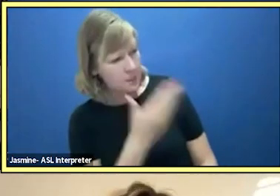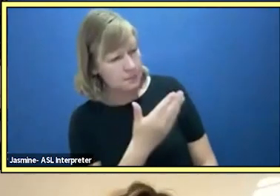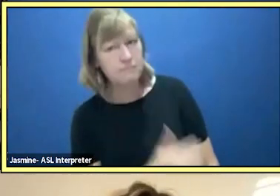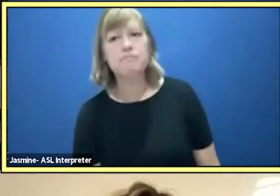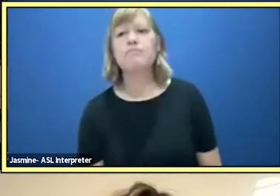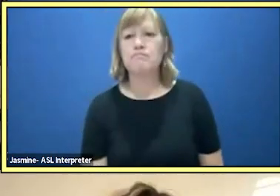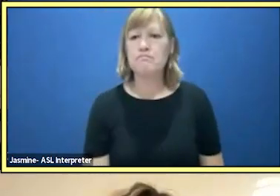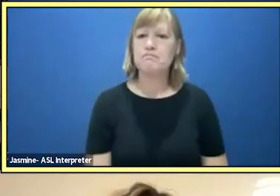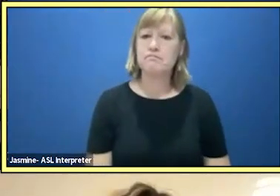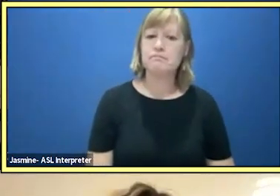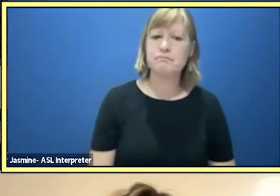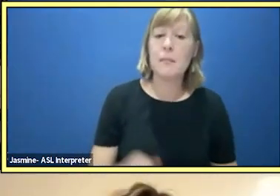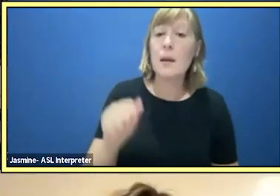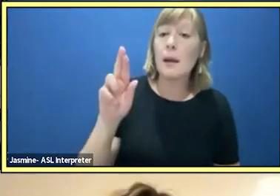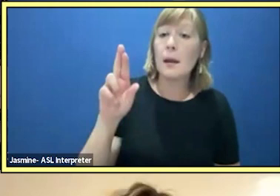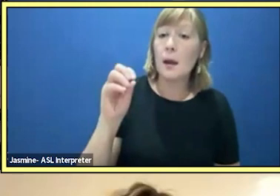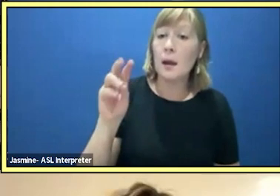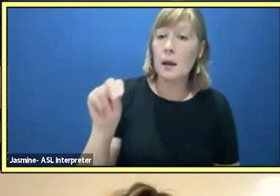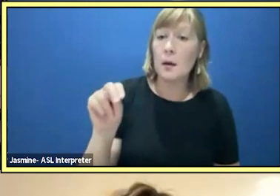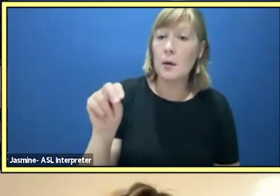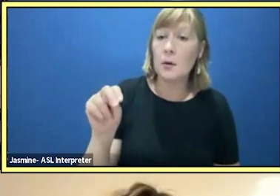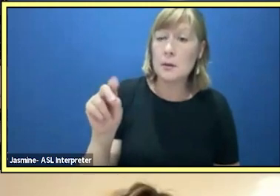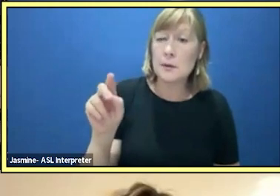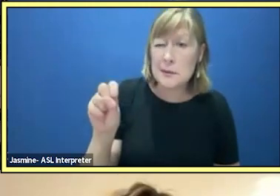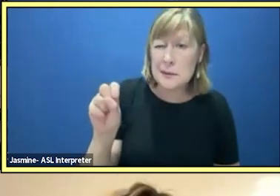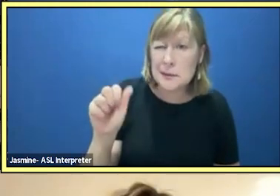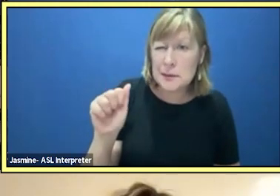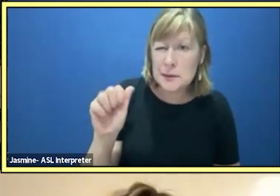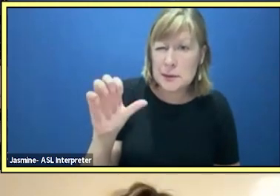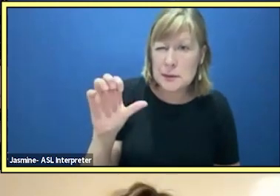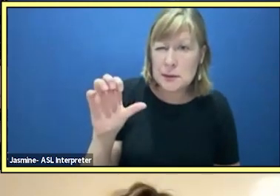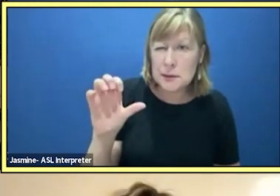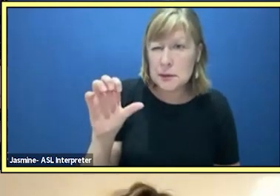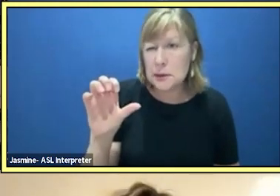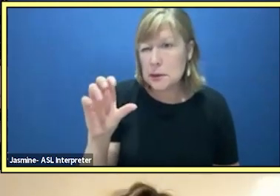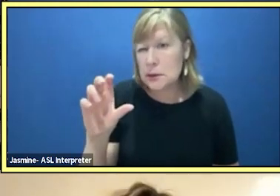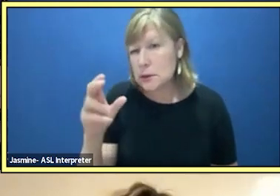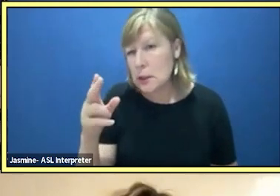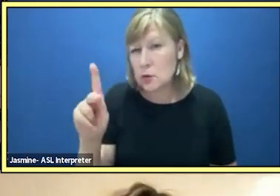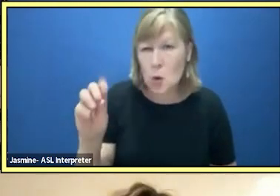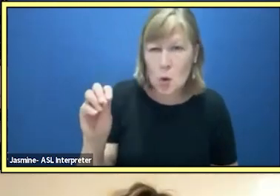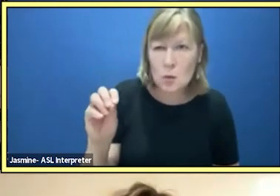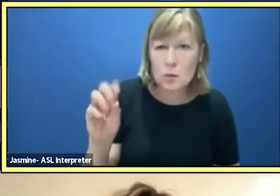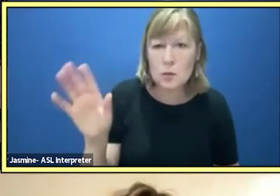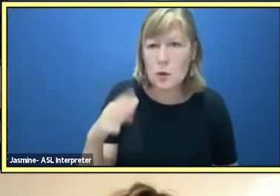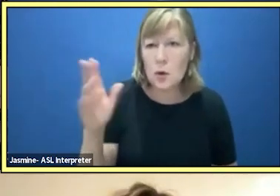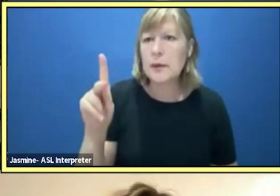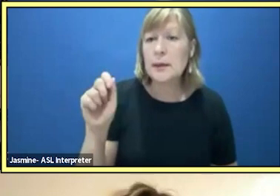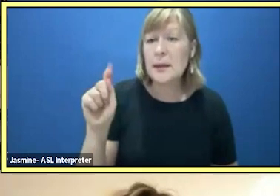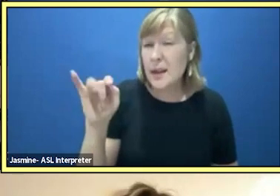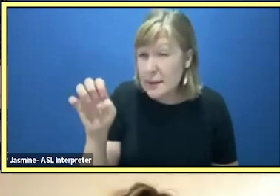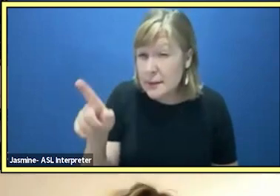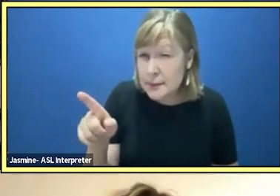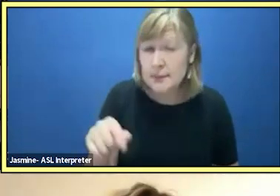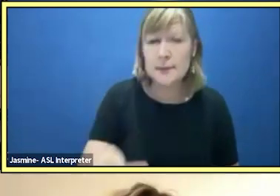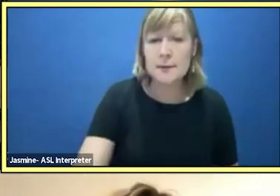Aaron Sacho's question, I think it's Sacco. If you want to ask it out loud, or if you'd rather have Andrew read it, or Katie, I'm sorry, Katie. It's okay.